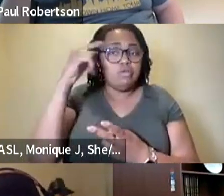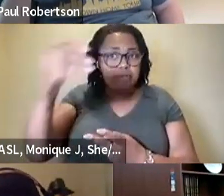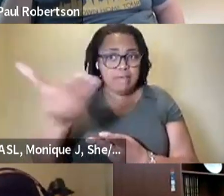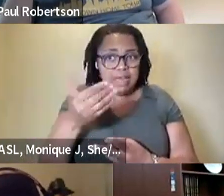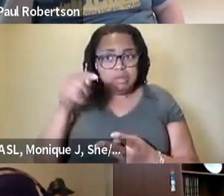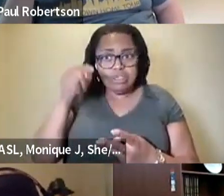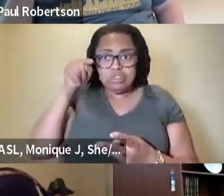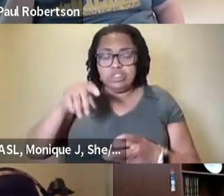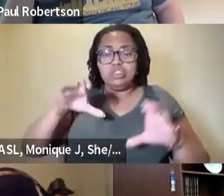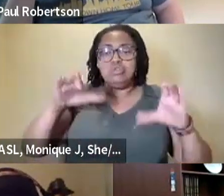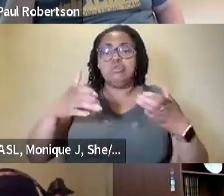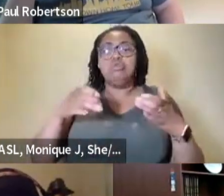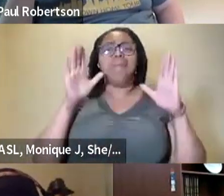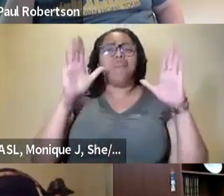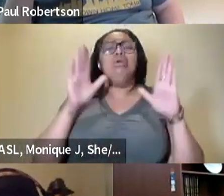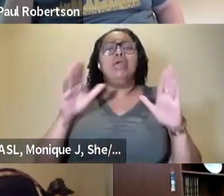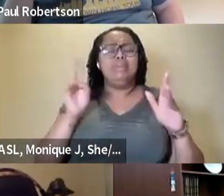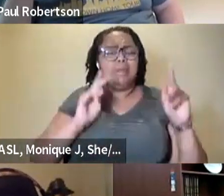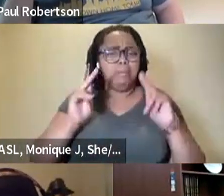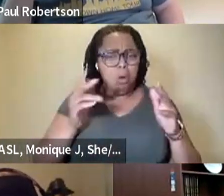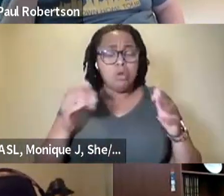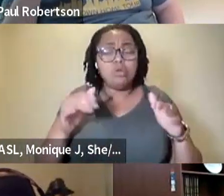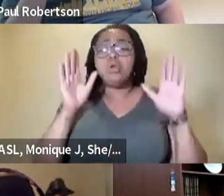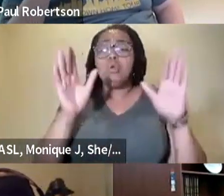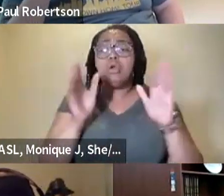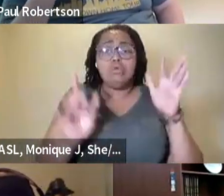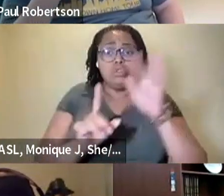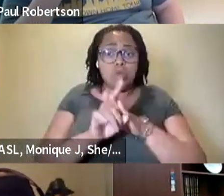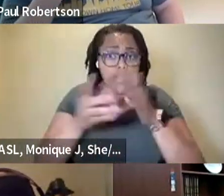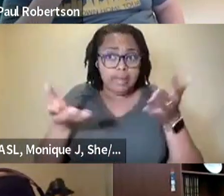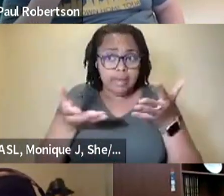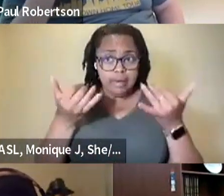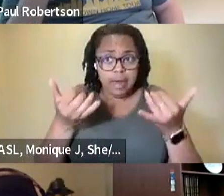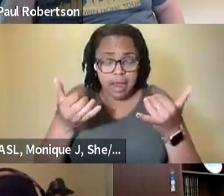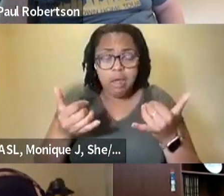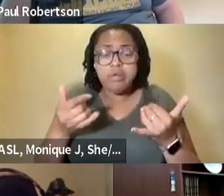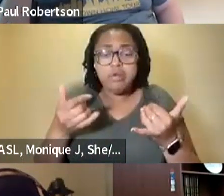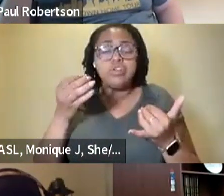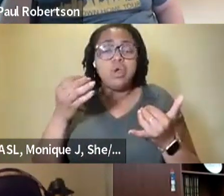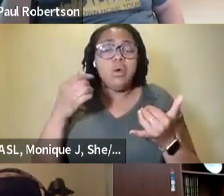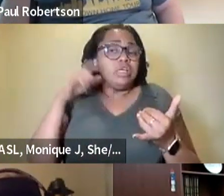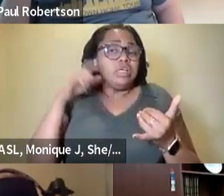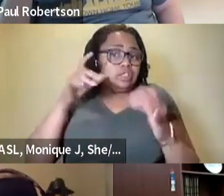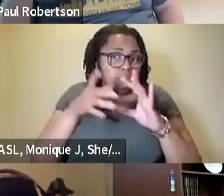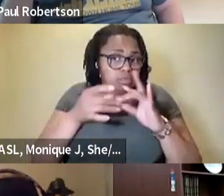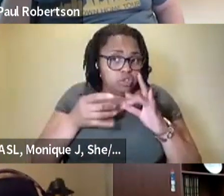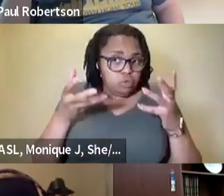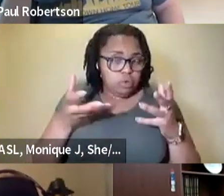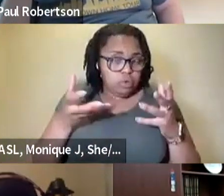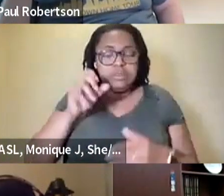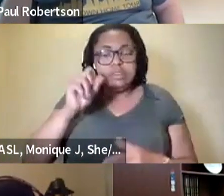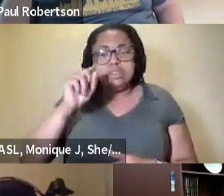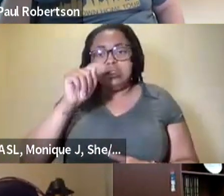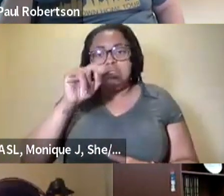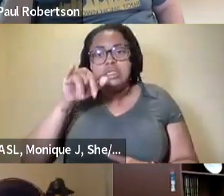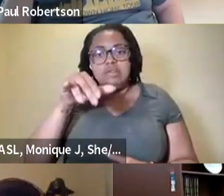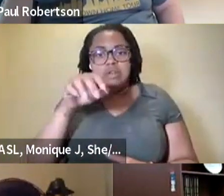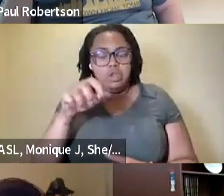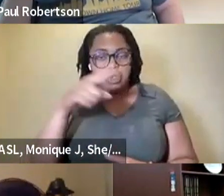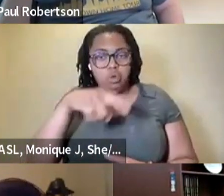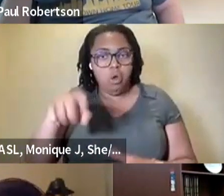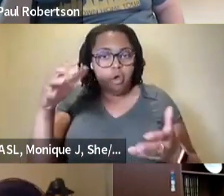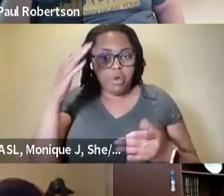group. So it's really wonderful to be here. So I should say, you know, that Stephanie, as you all well know,